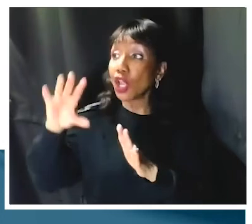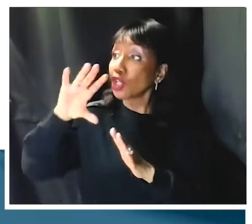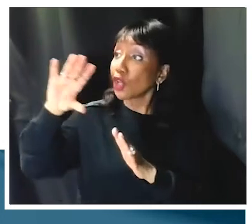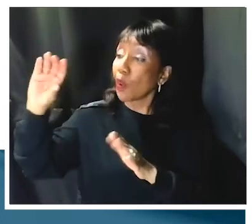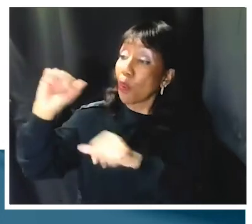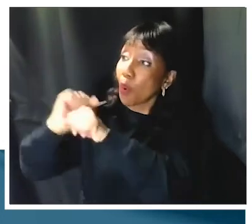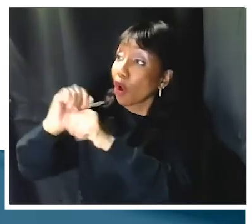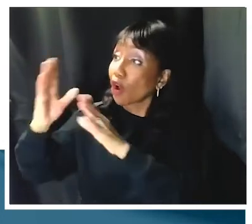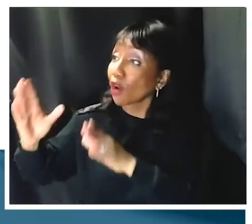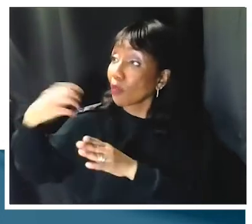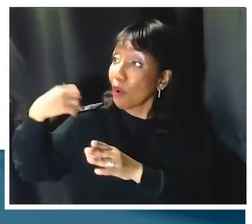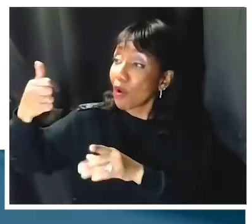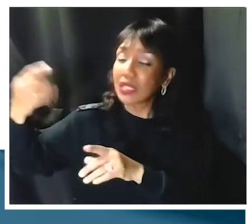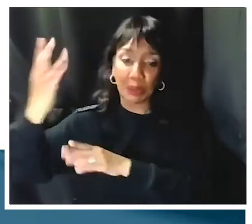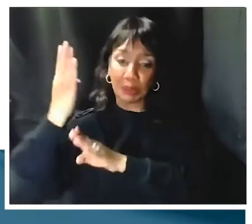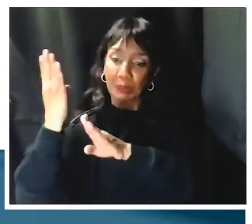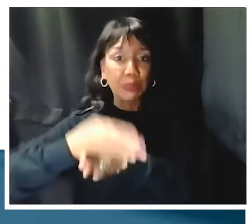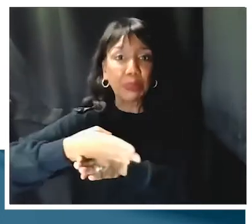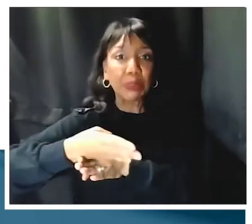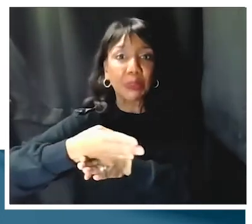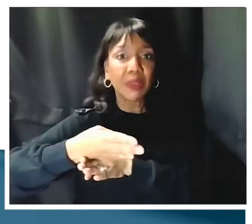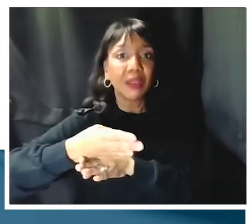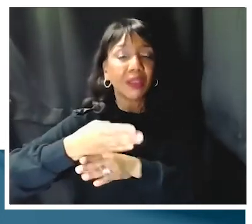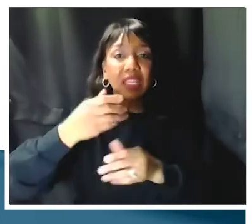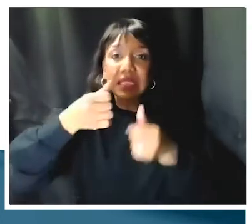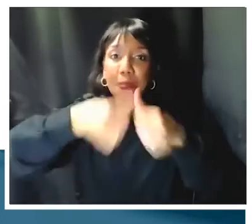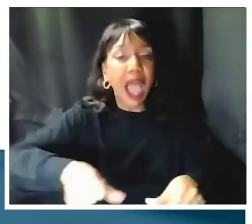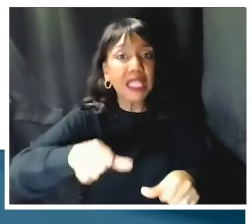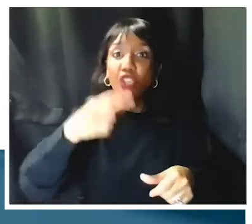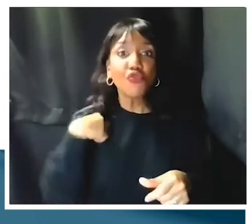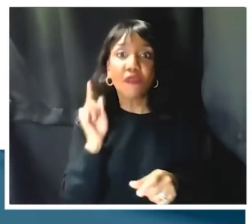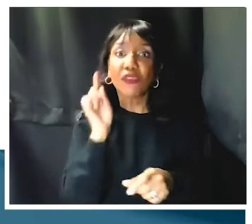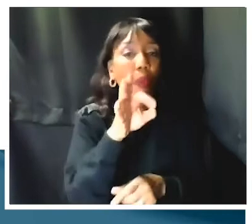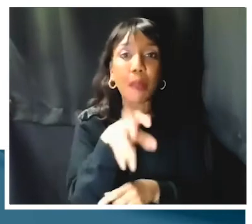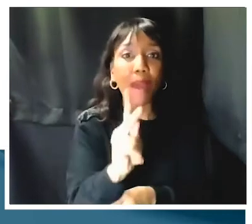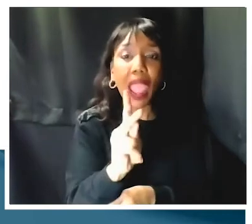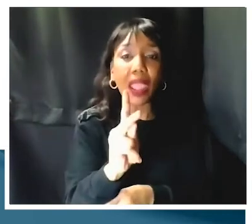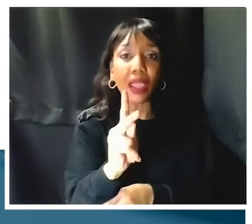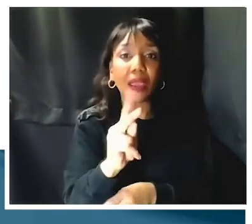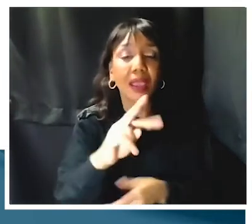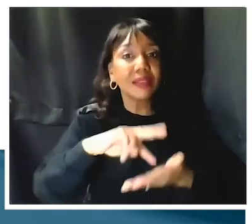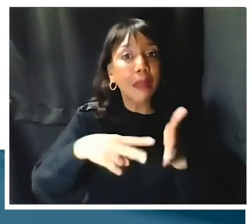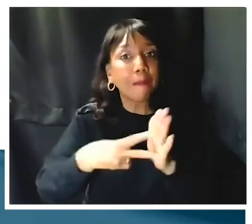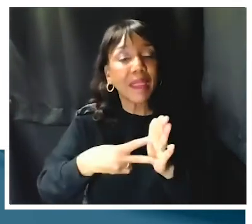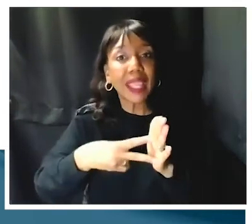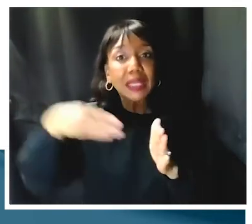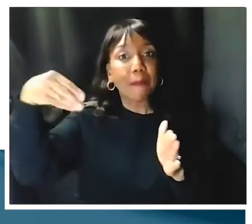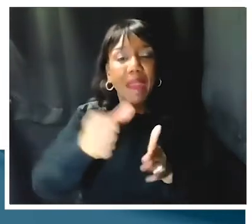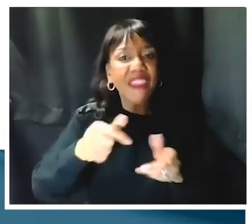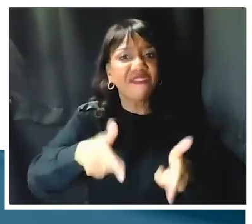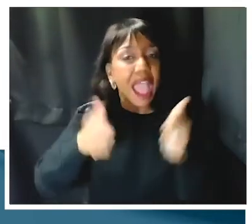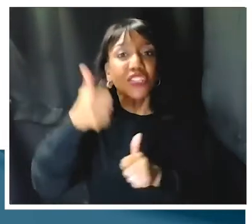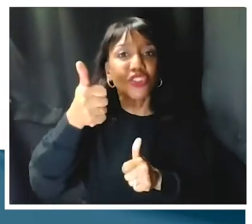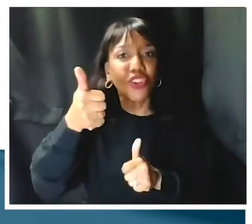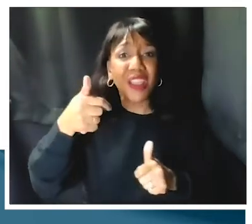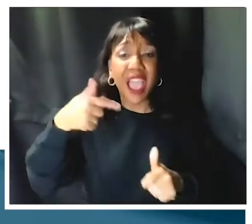are electronically transferred to your checking or savings account. This allows you to receive your payment faster